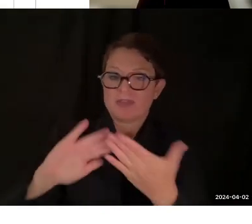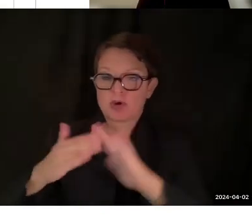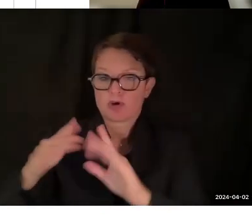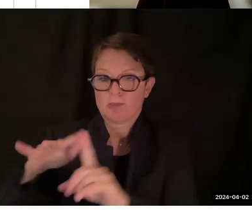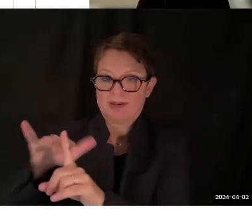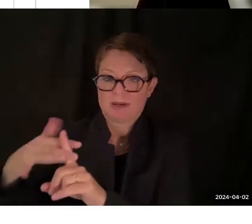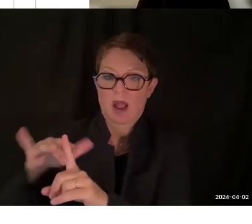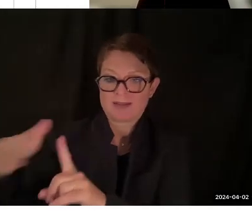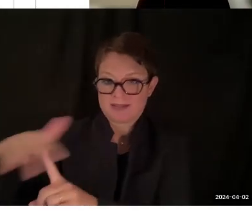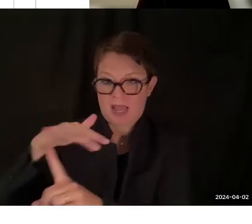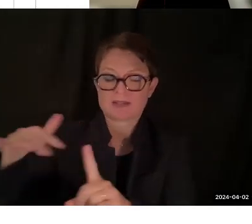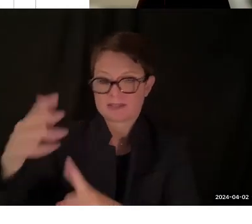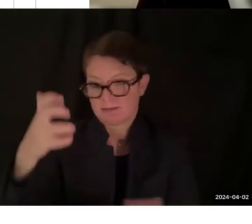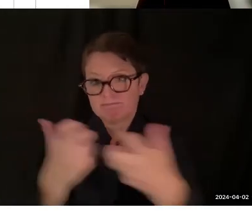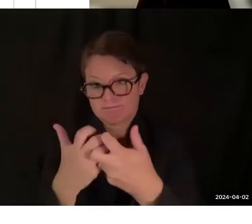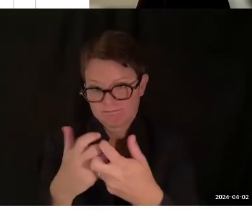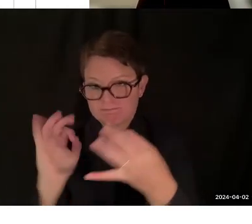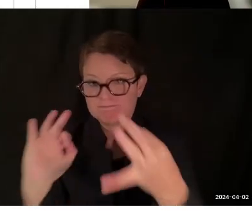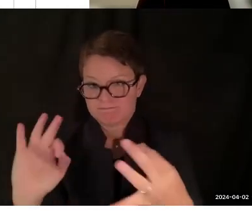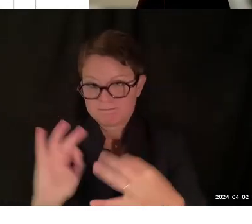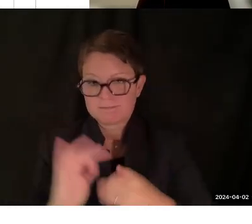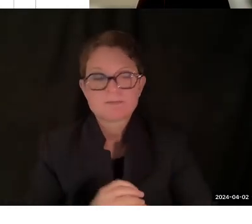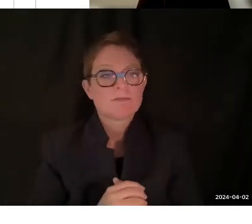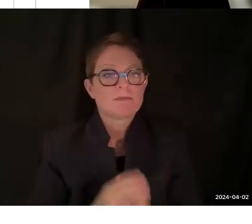context. Next slide, please.